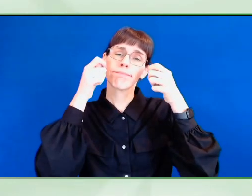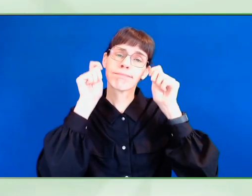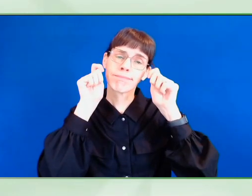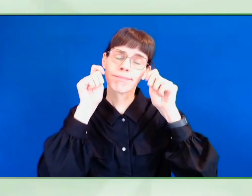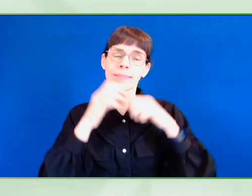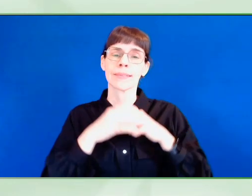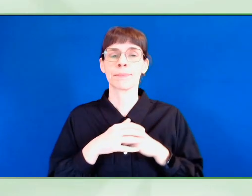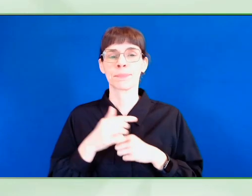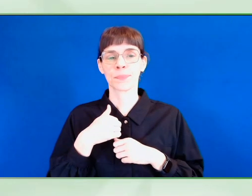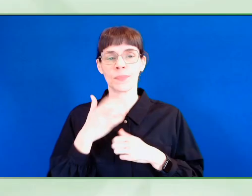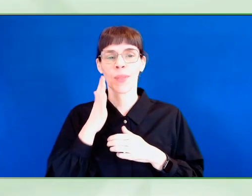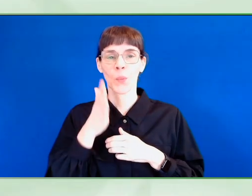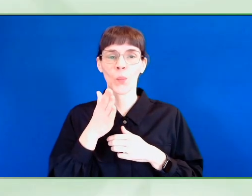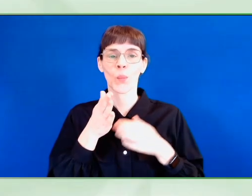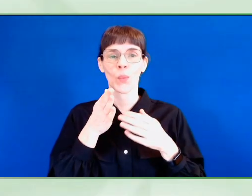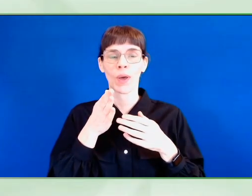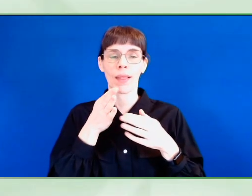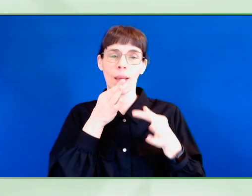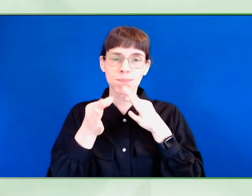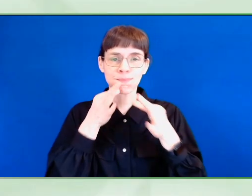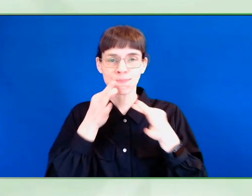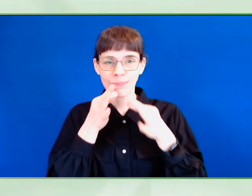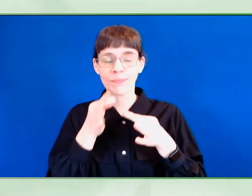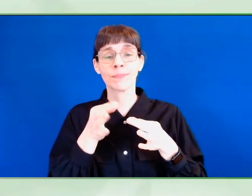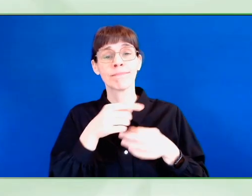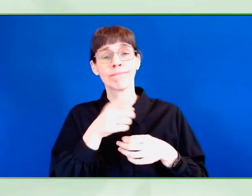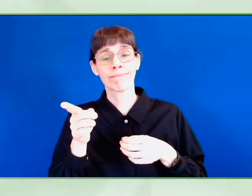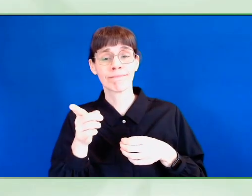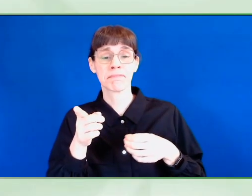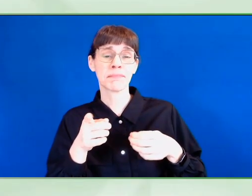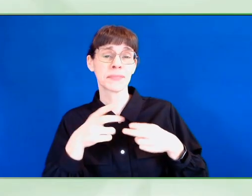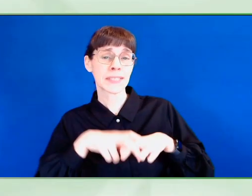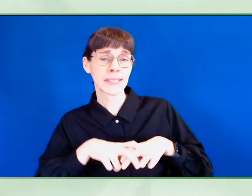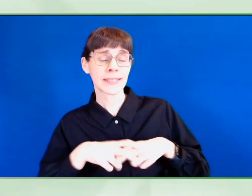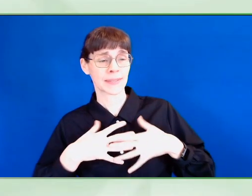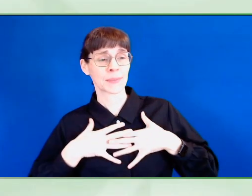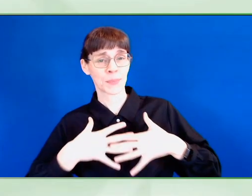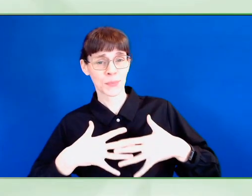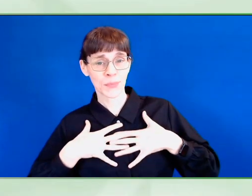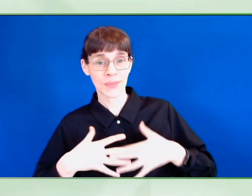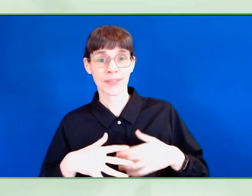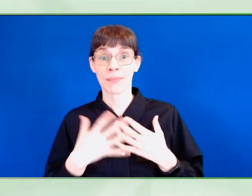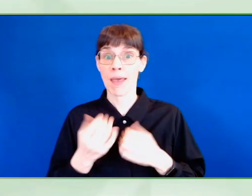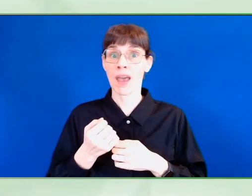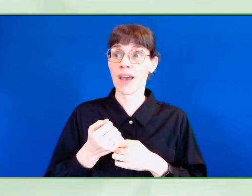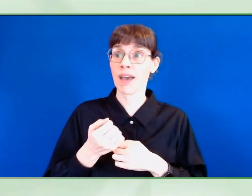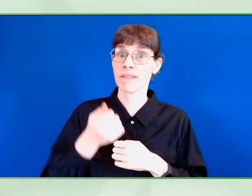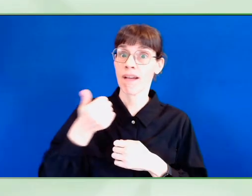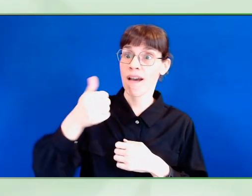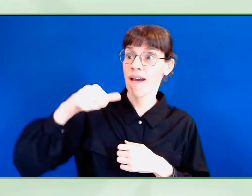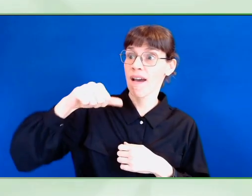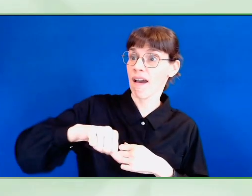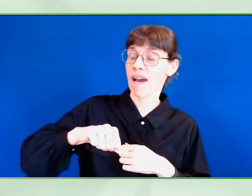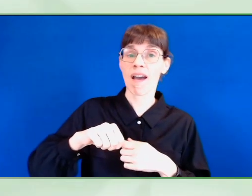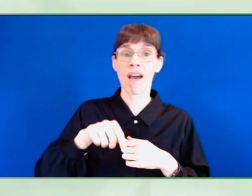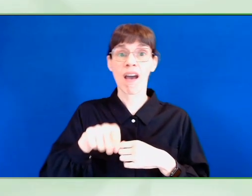and just sit and breathe with me today. There's no right or wrong, so in that bag, leave the word should. You